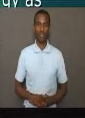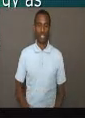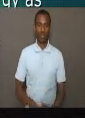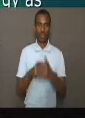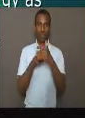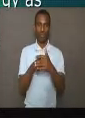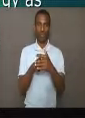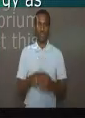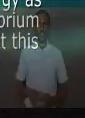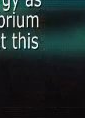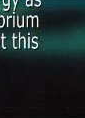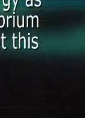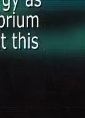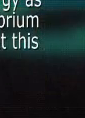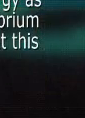Begin.